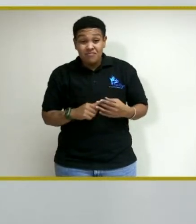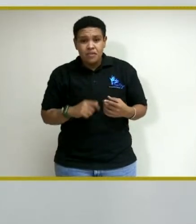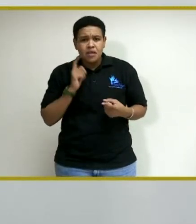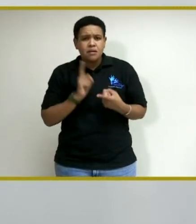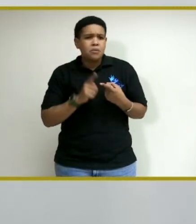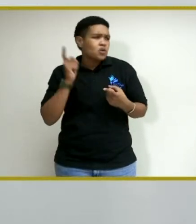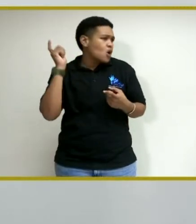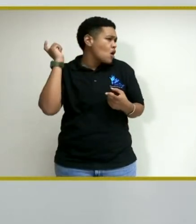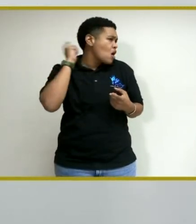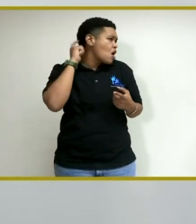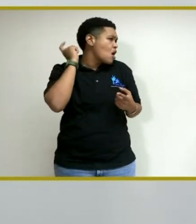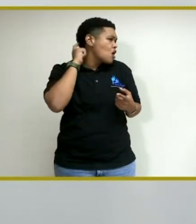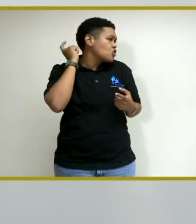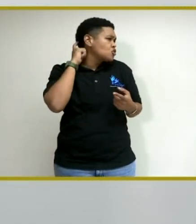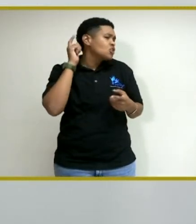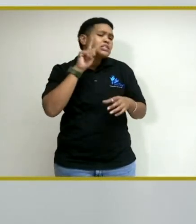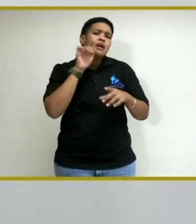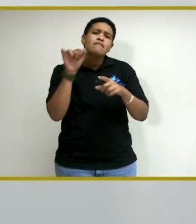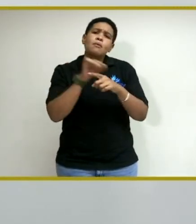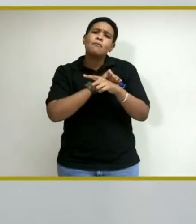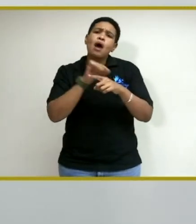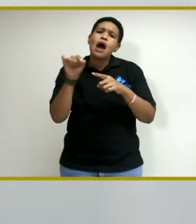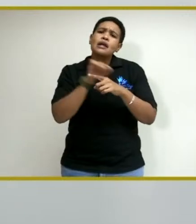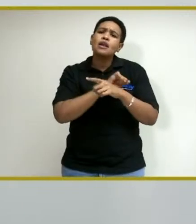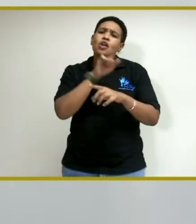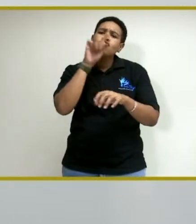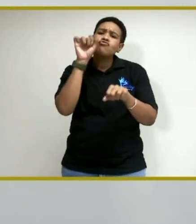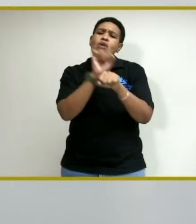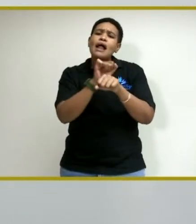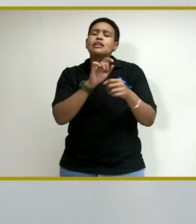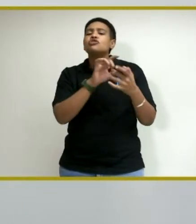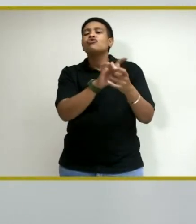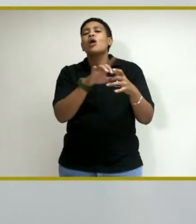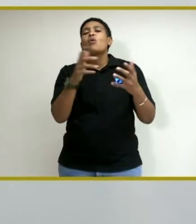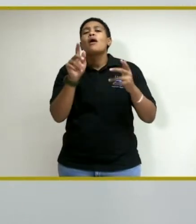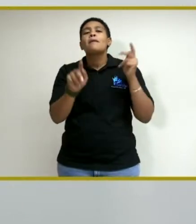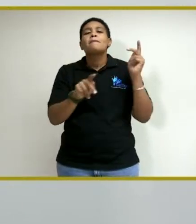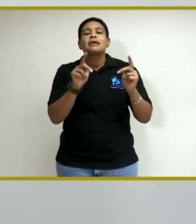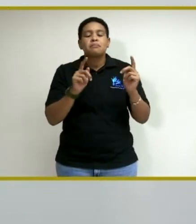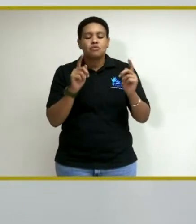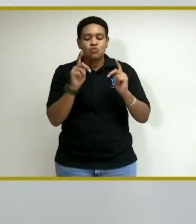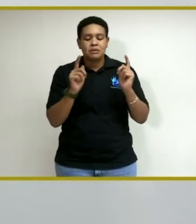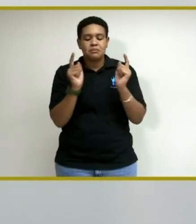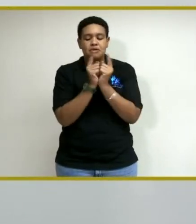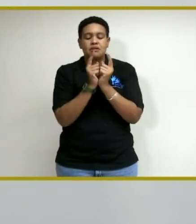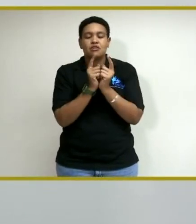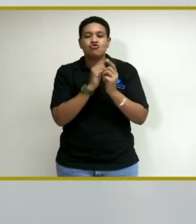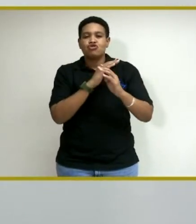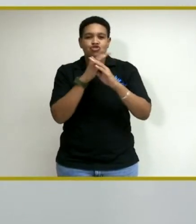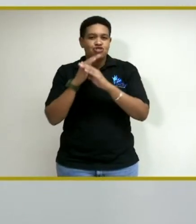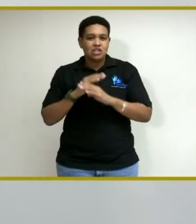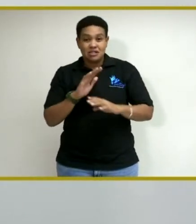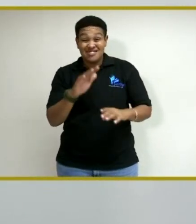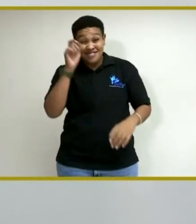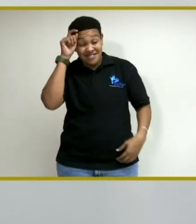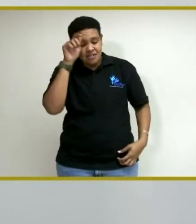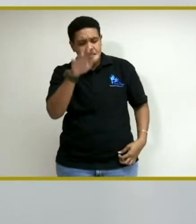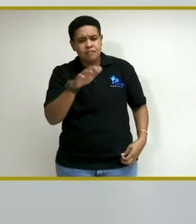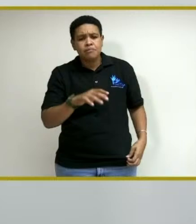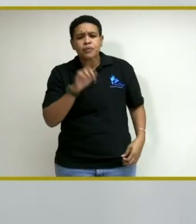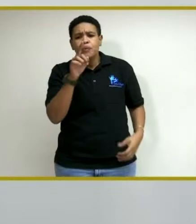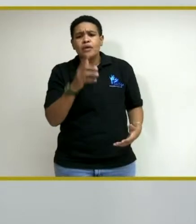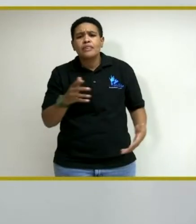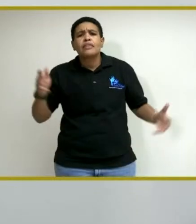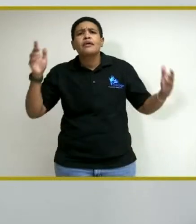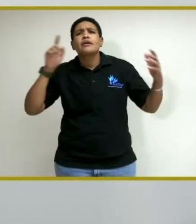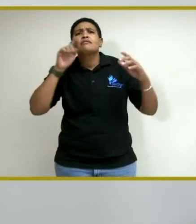conscious of the practical realities around people-to-people restrictions. And one of the things